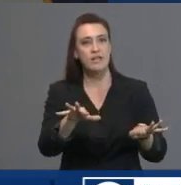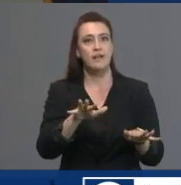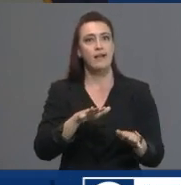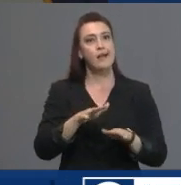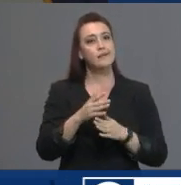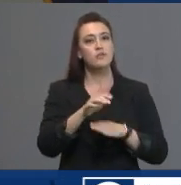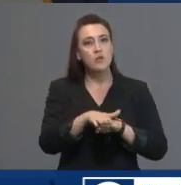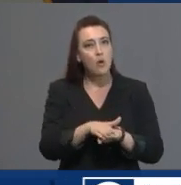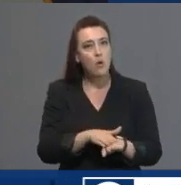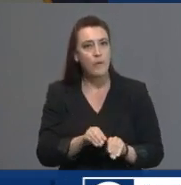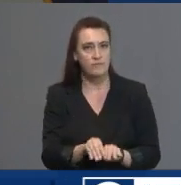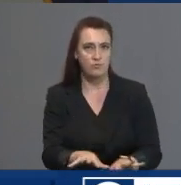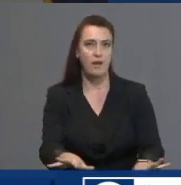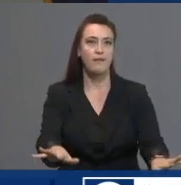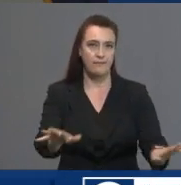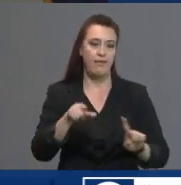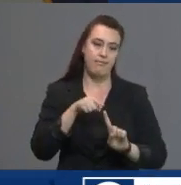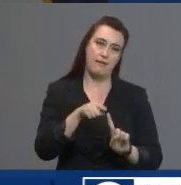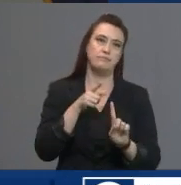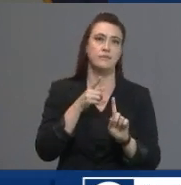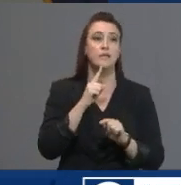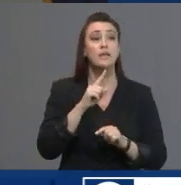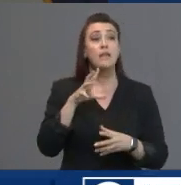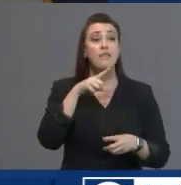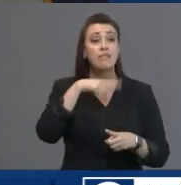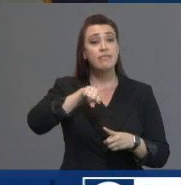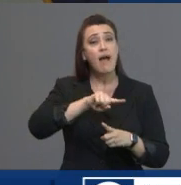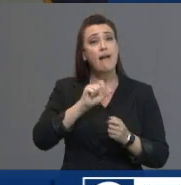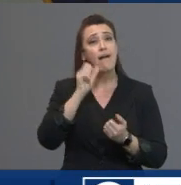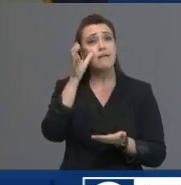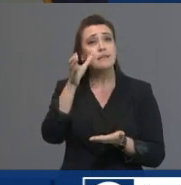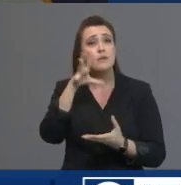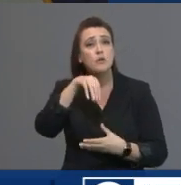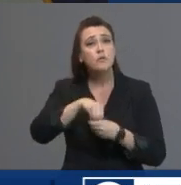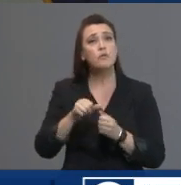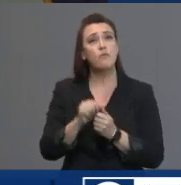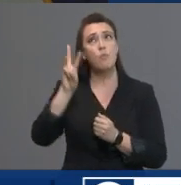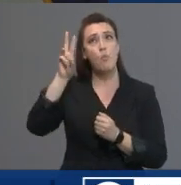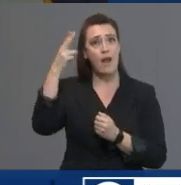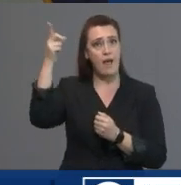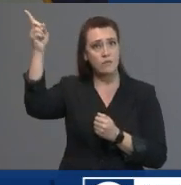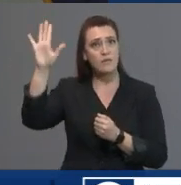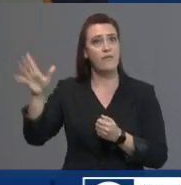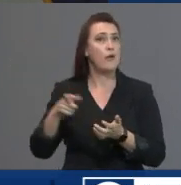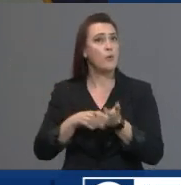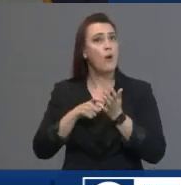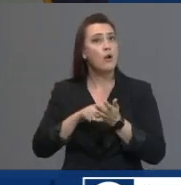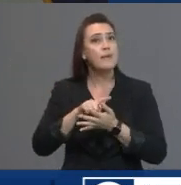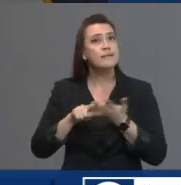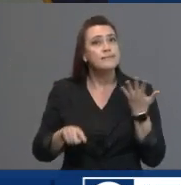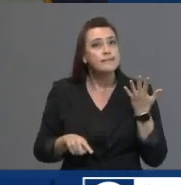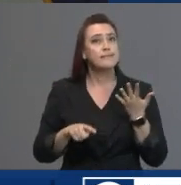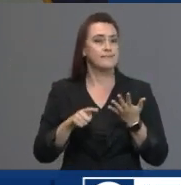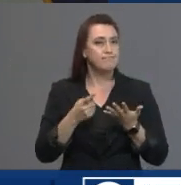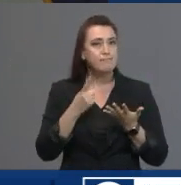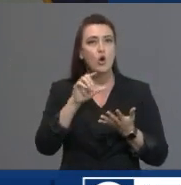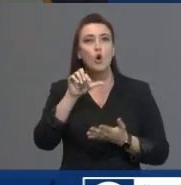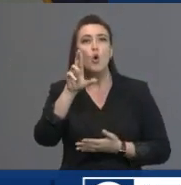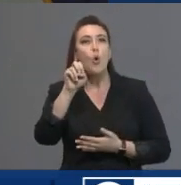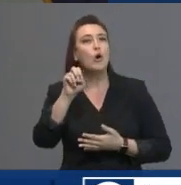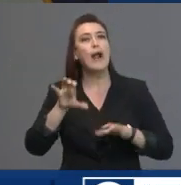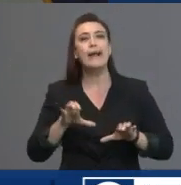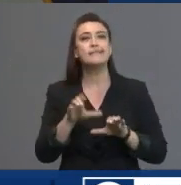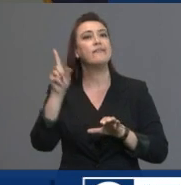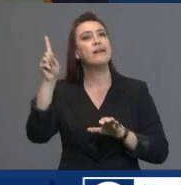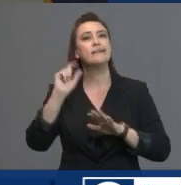of COVID-19. It was included in the White House gating criteria as one of the core state preparedness activities. So